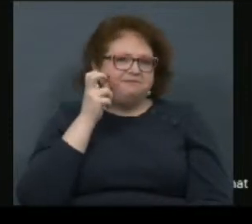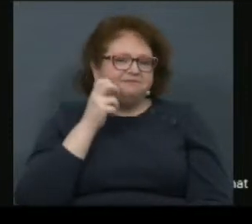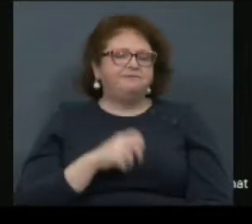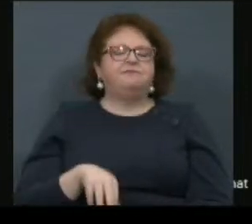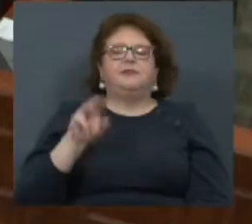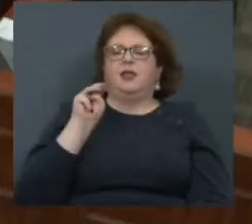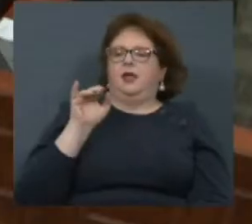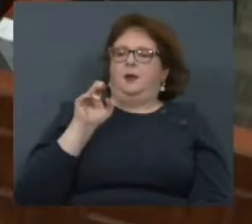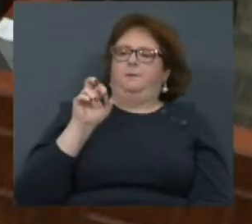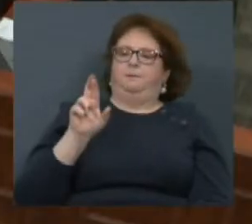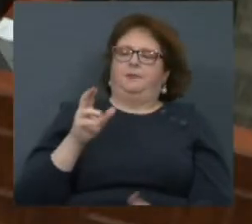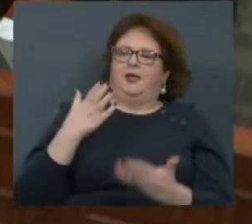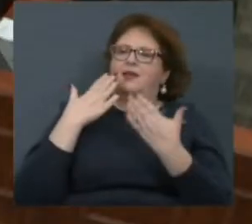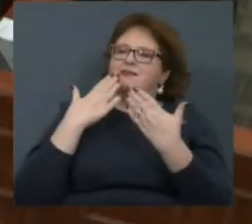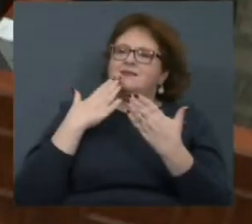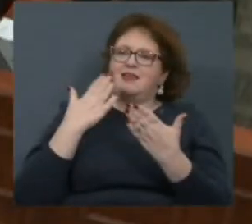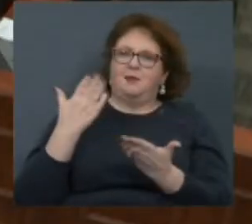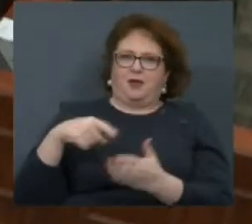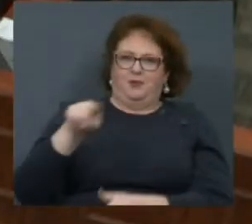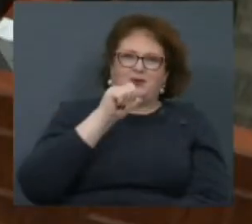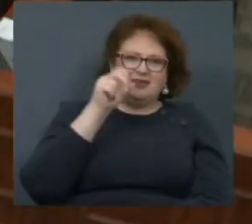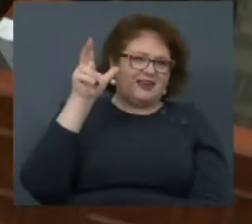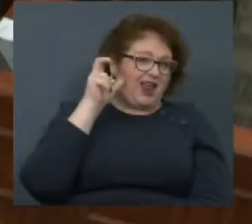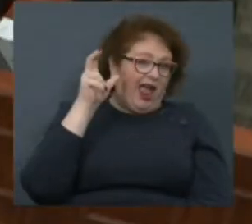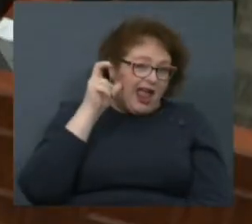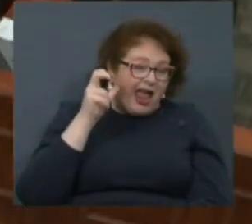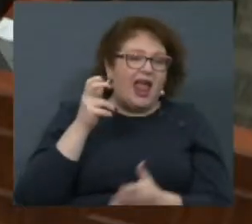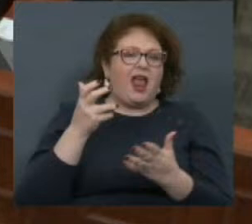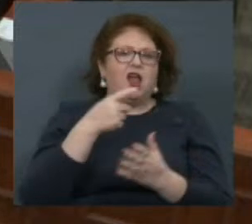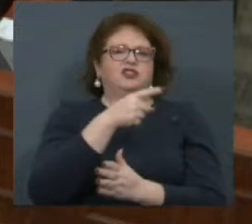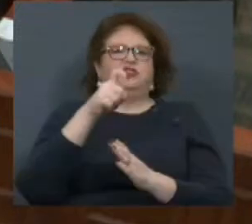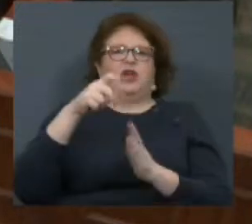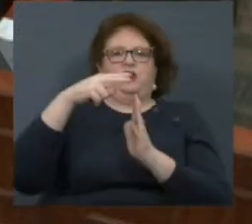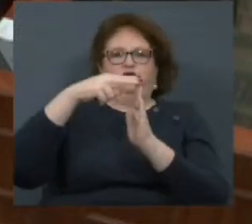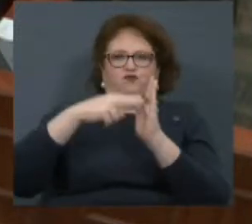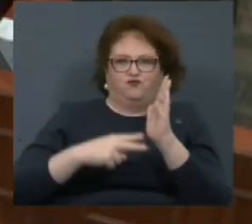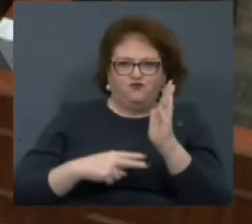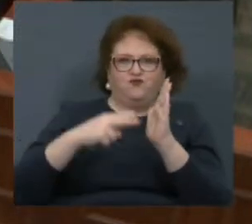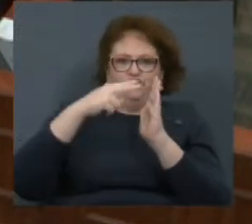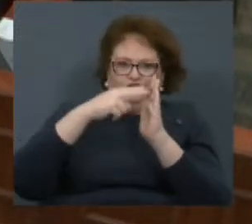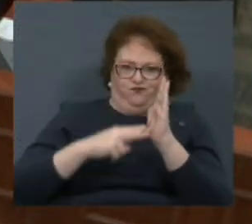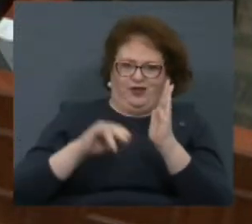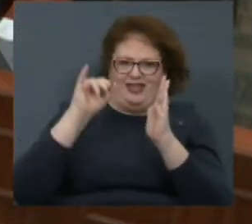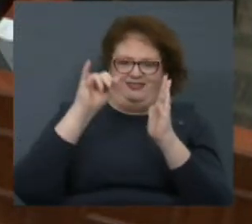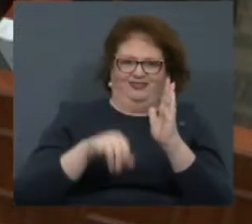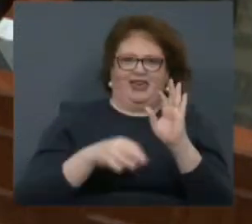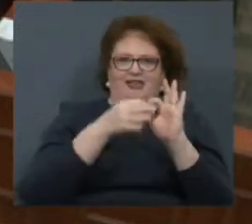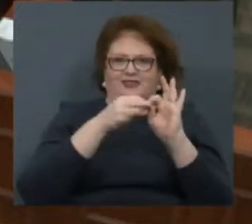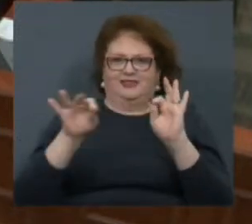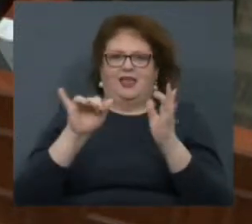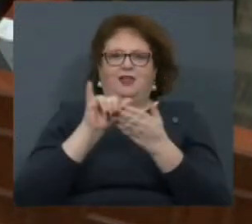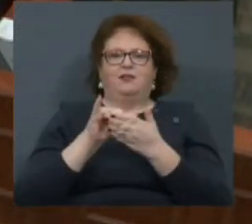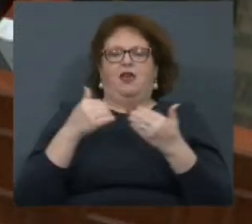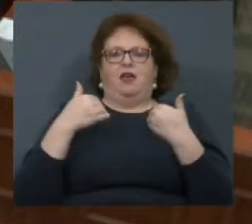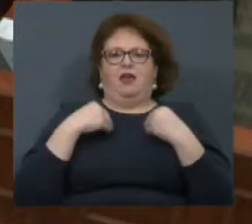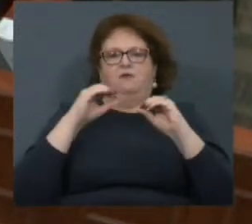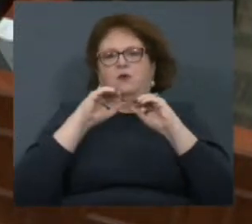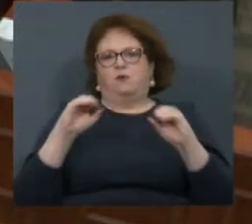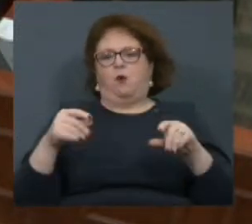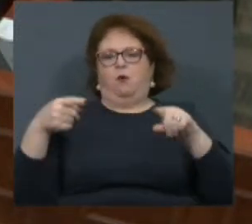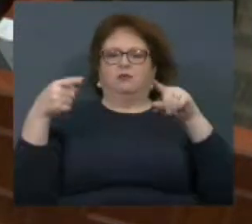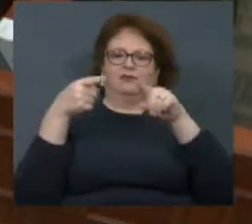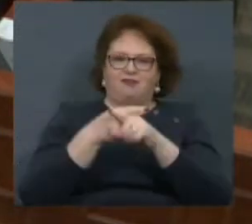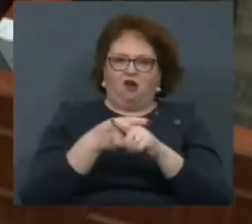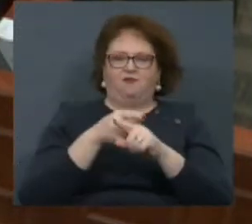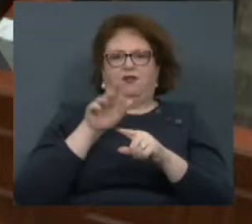you. For those who may not understood, she had to read that statement that there is no conflict of interest